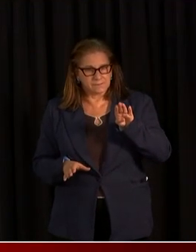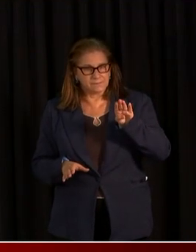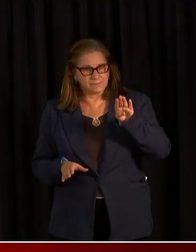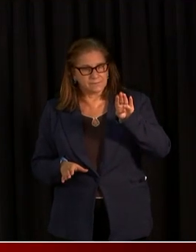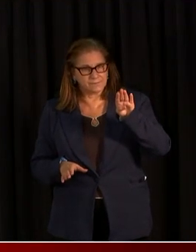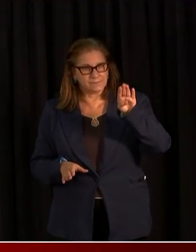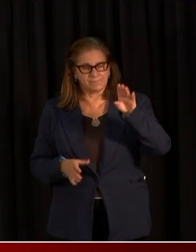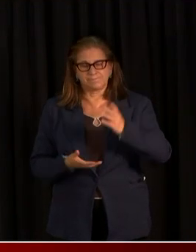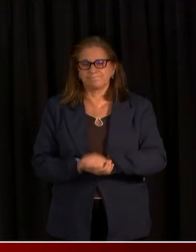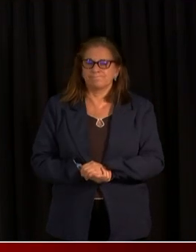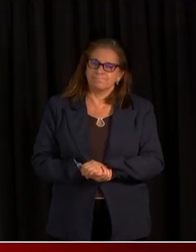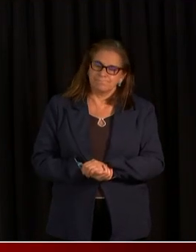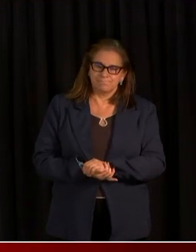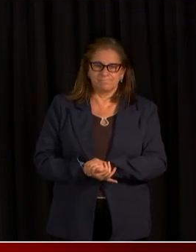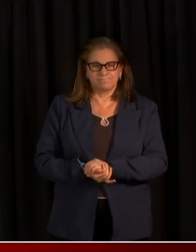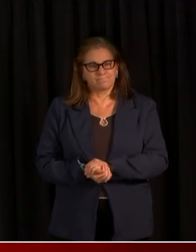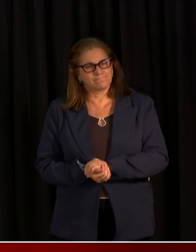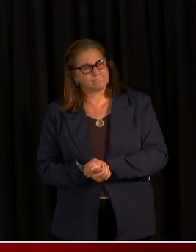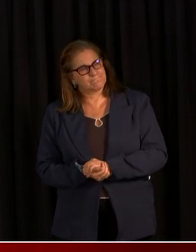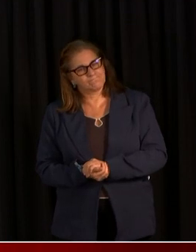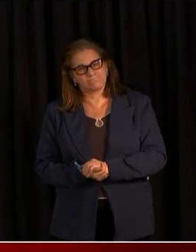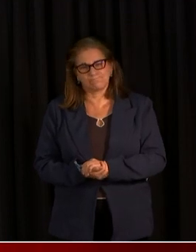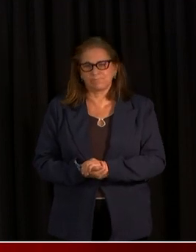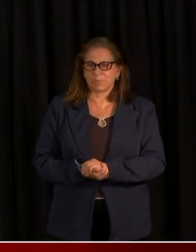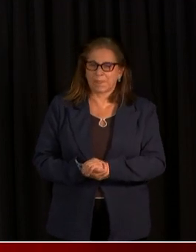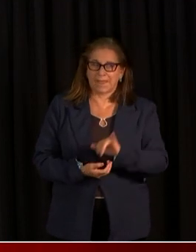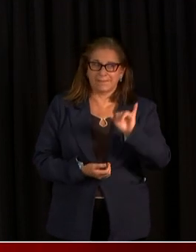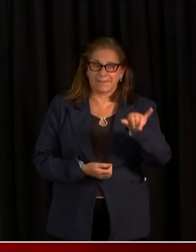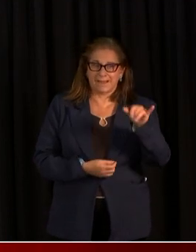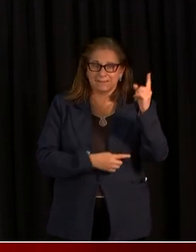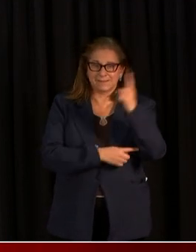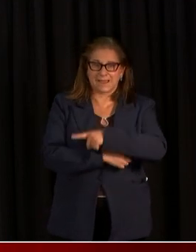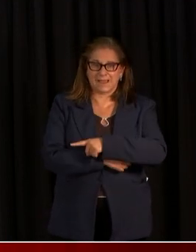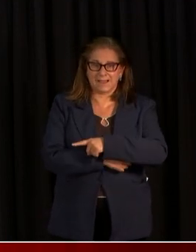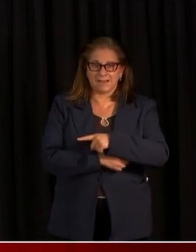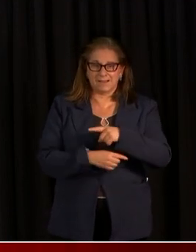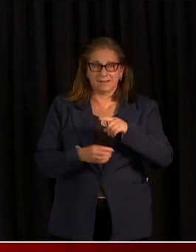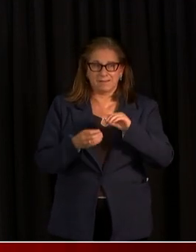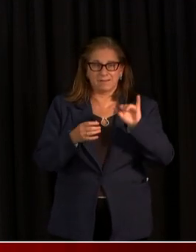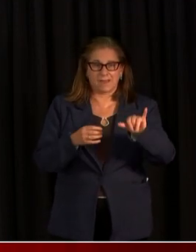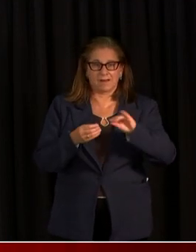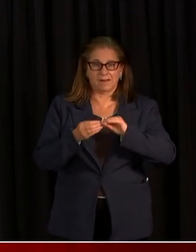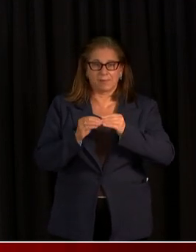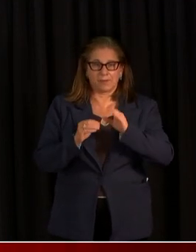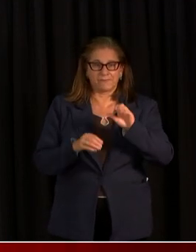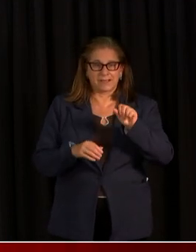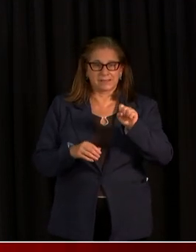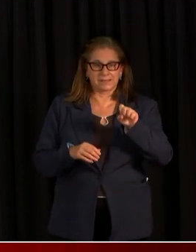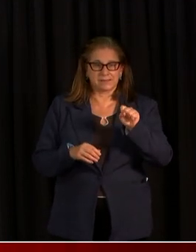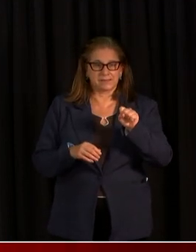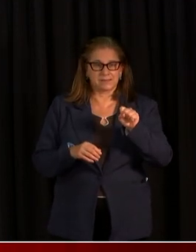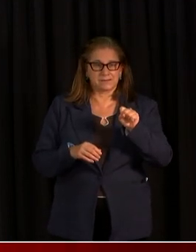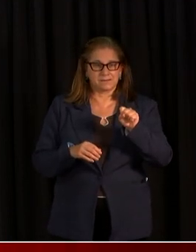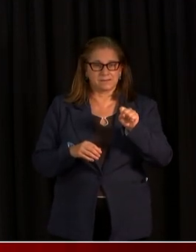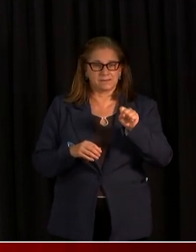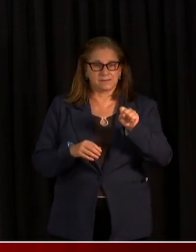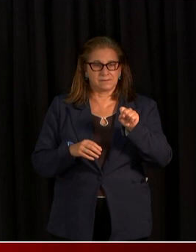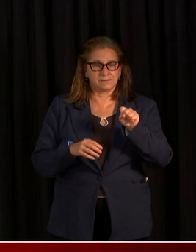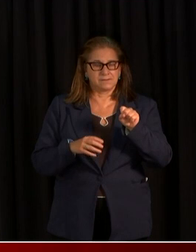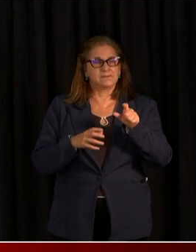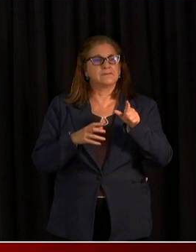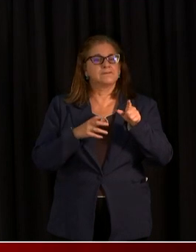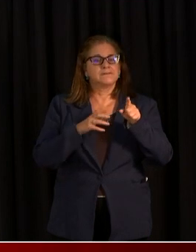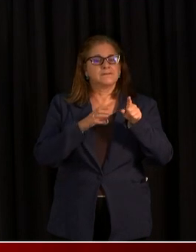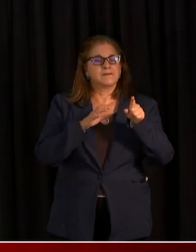day or day 0, when that day was the number of cases were in the low 40s. And we've seen a number of days